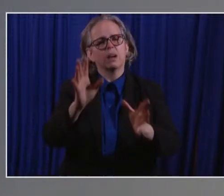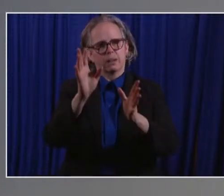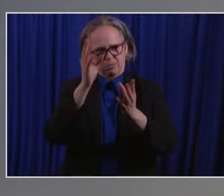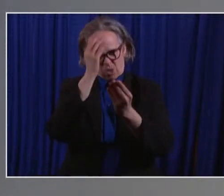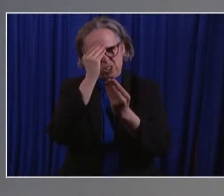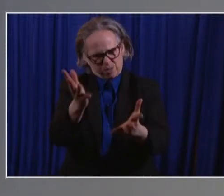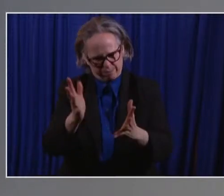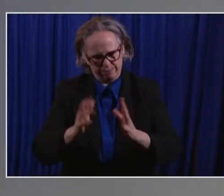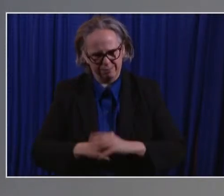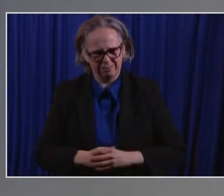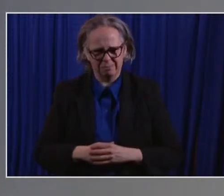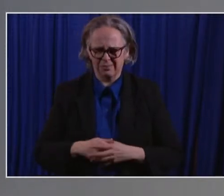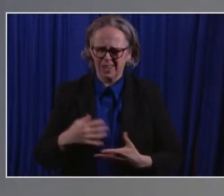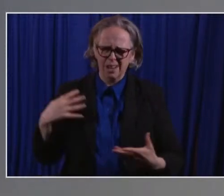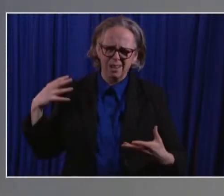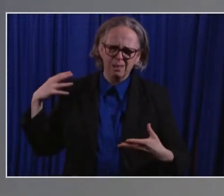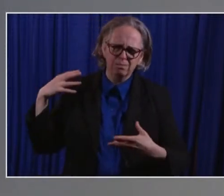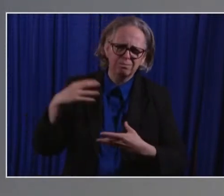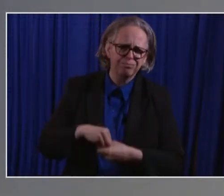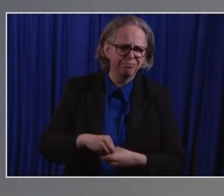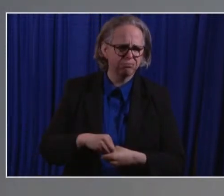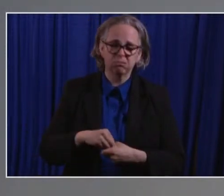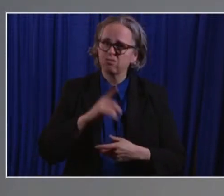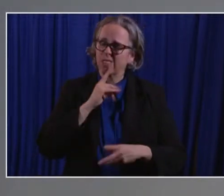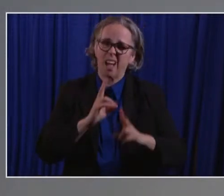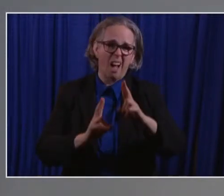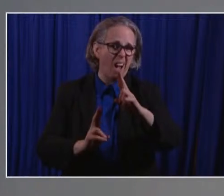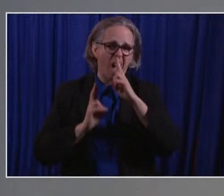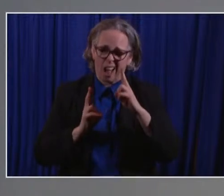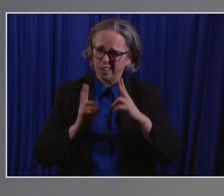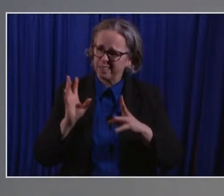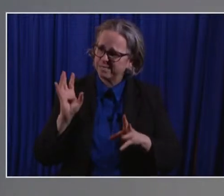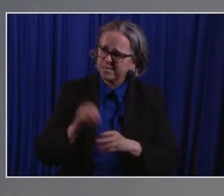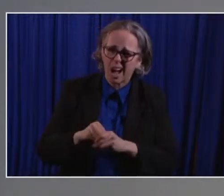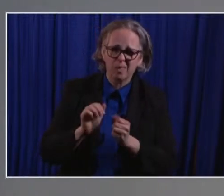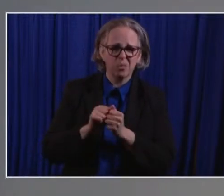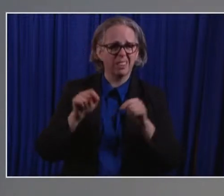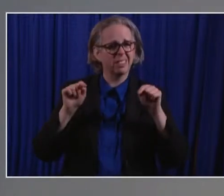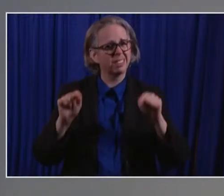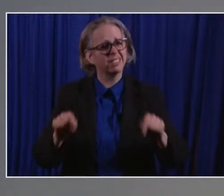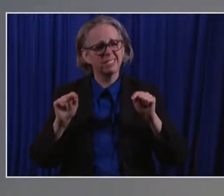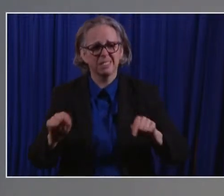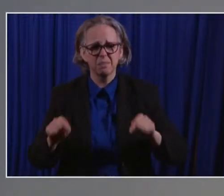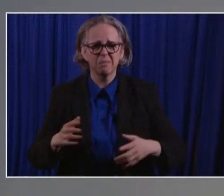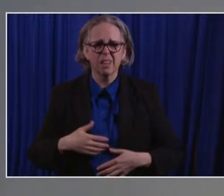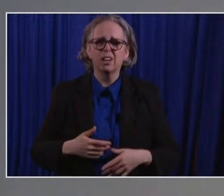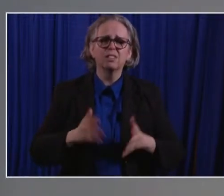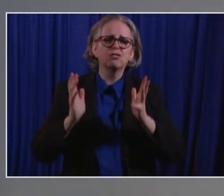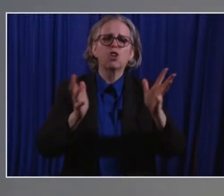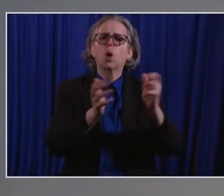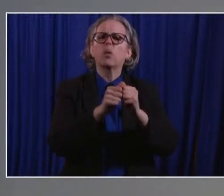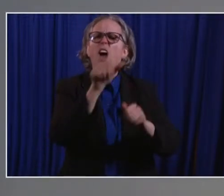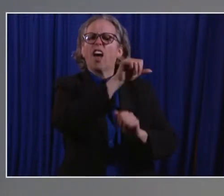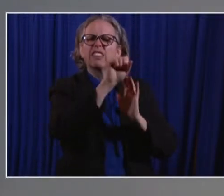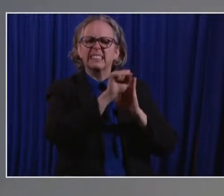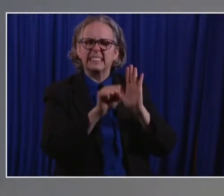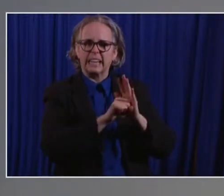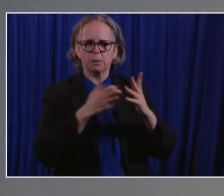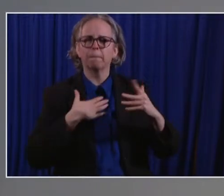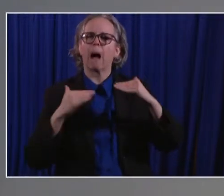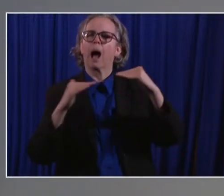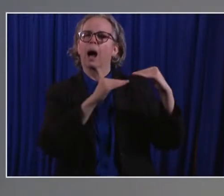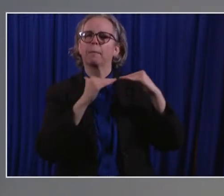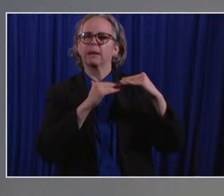collaborative effort. As I speak with my counterparts from other states, the state of Ohio has just really